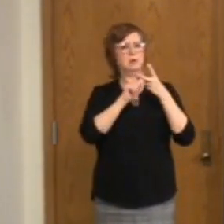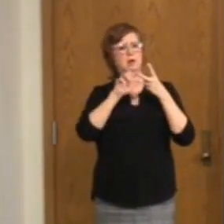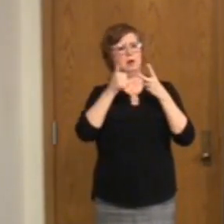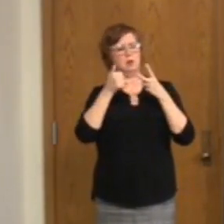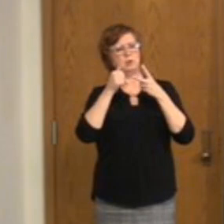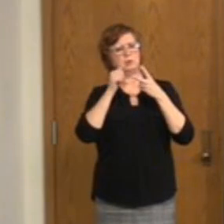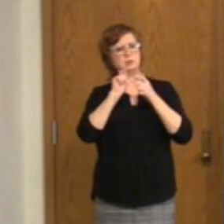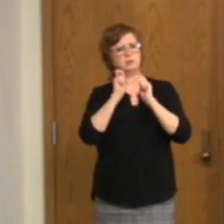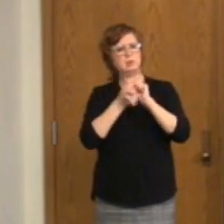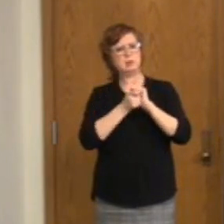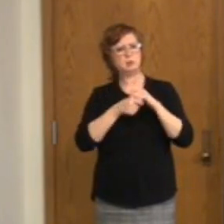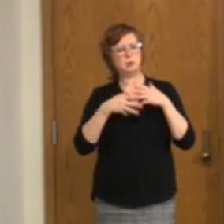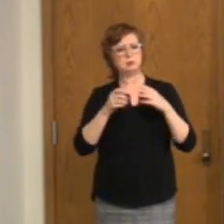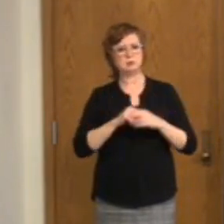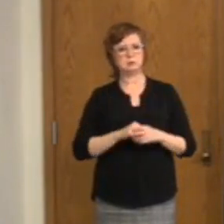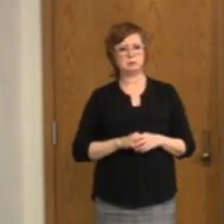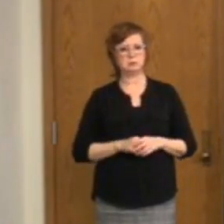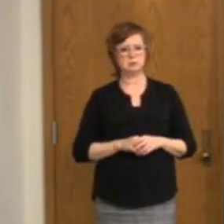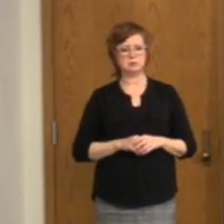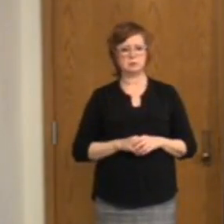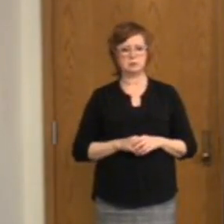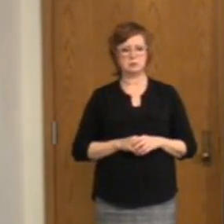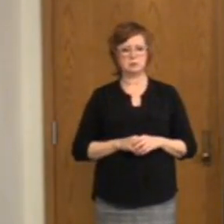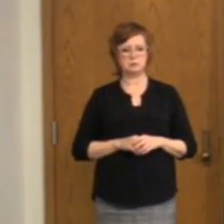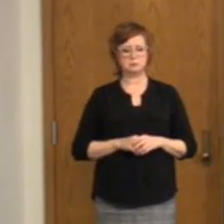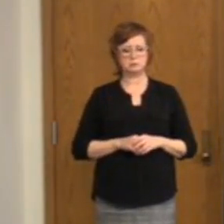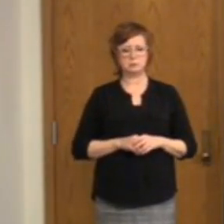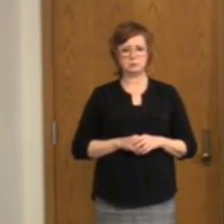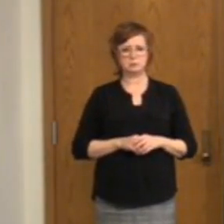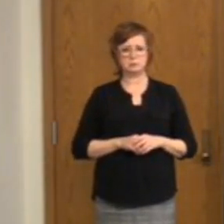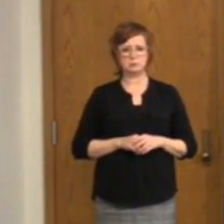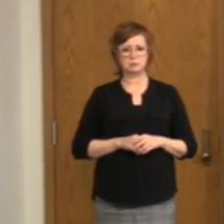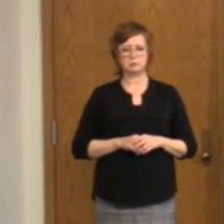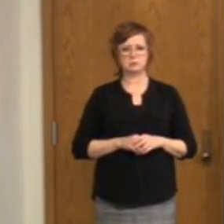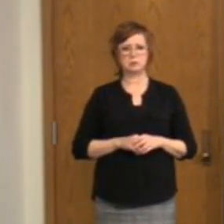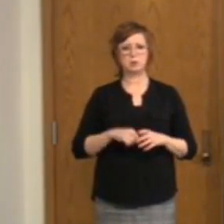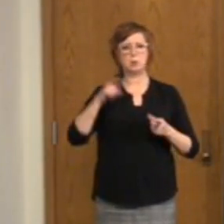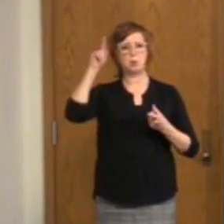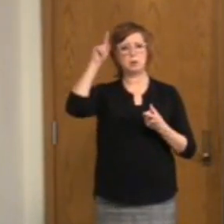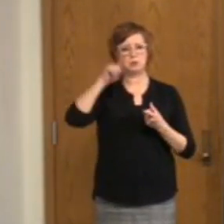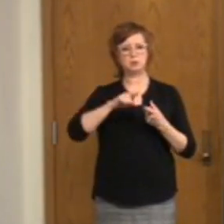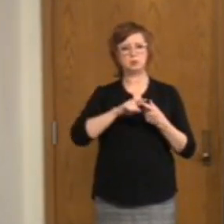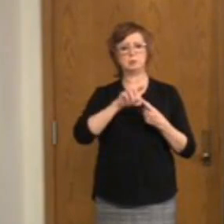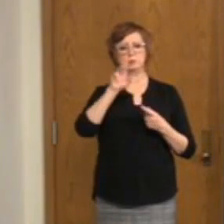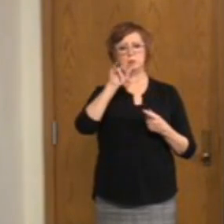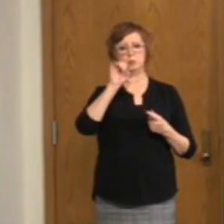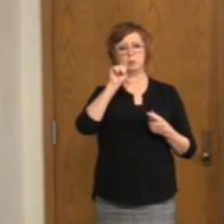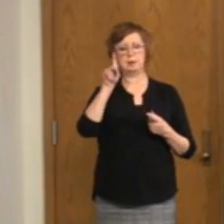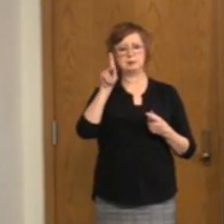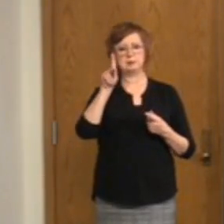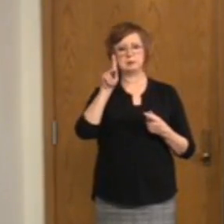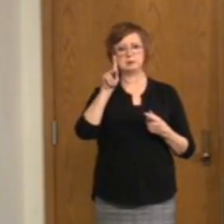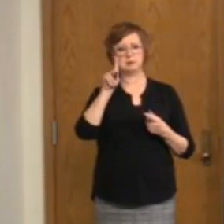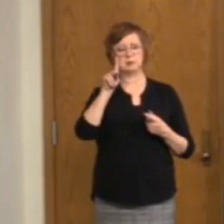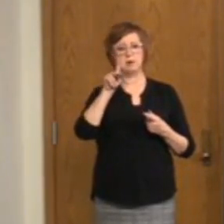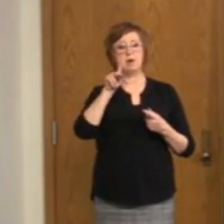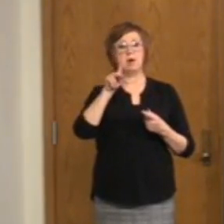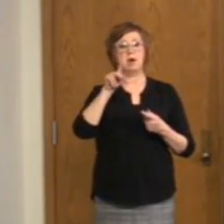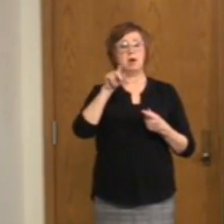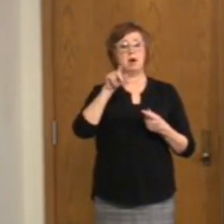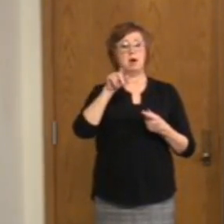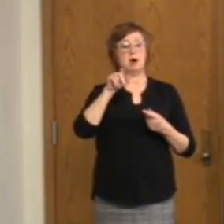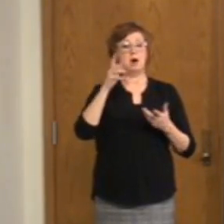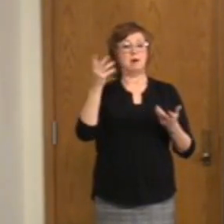of negative outcomes, poor outcomes, or serious illness from COVID-19 lies with everybody, yes, but is